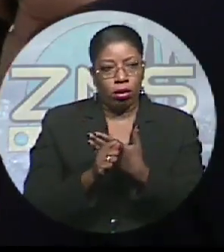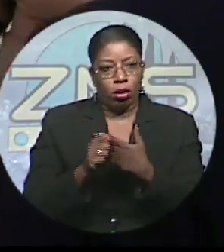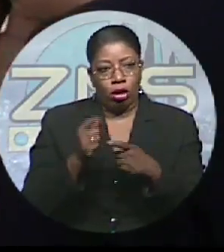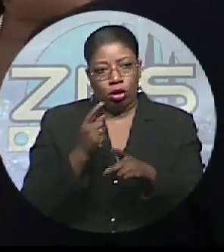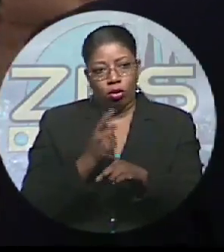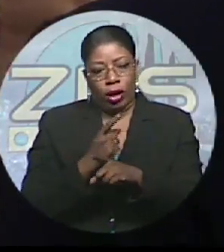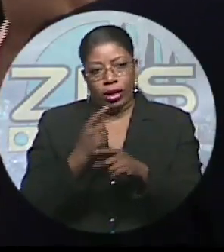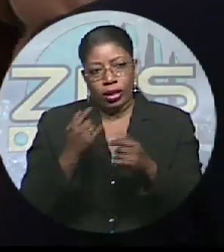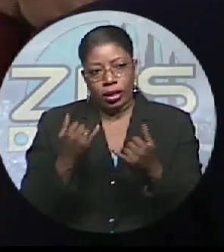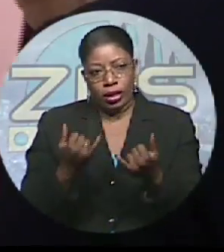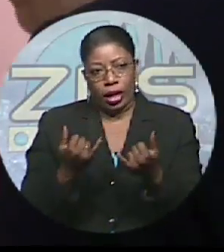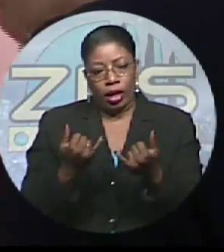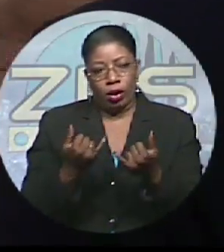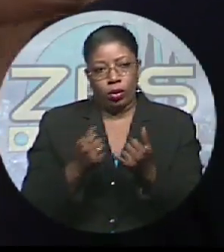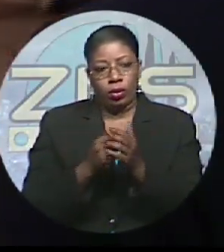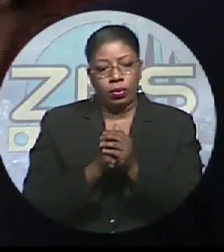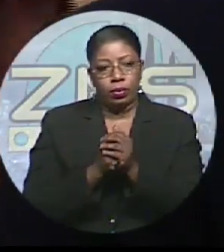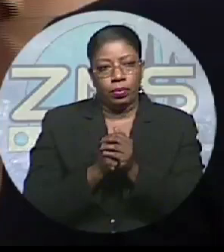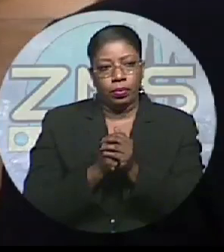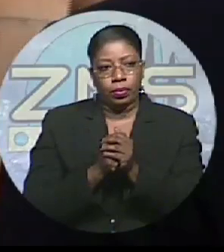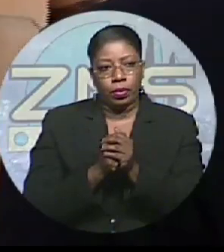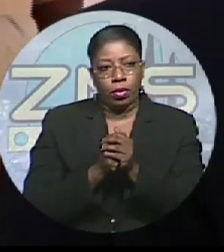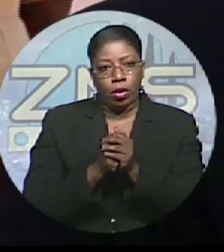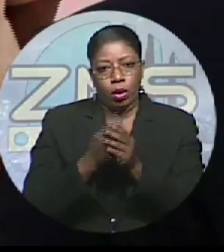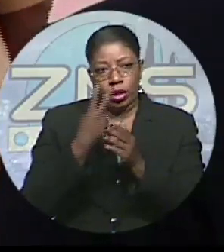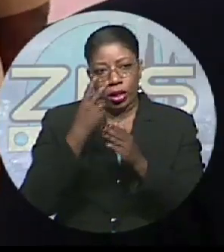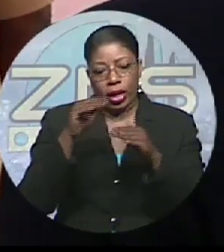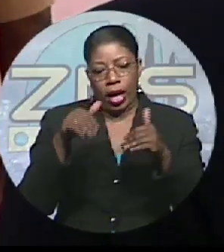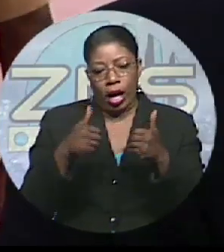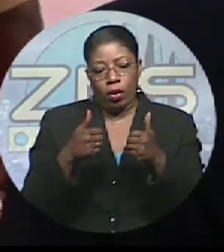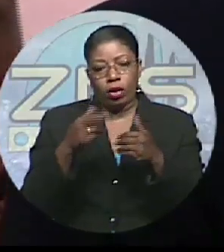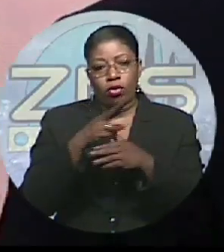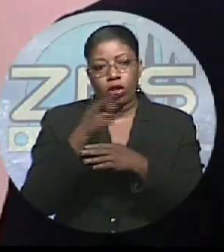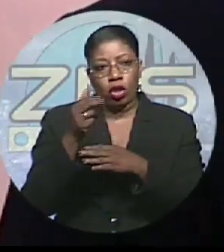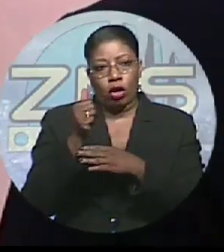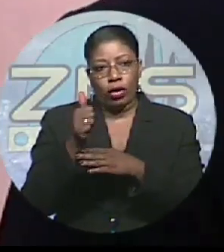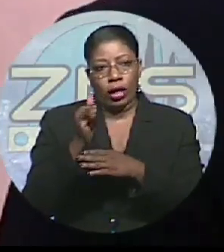they are looking for is how that situation resolves itself